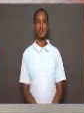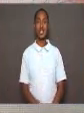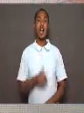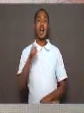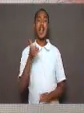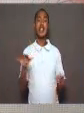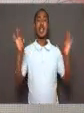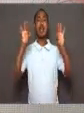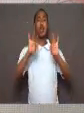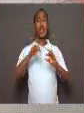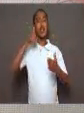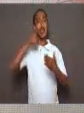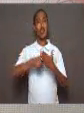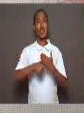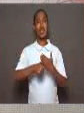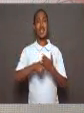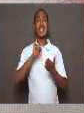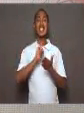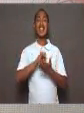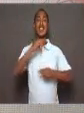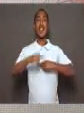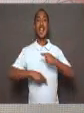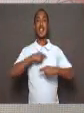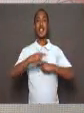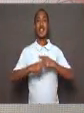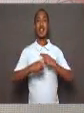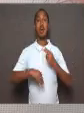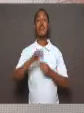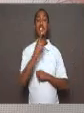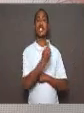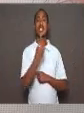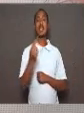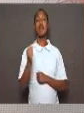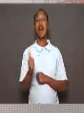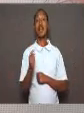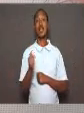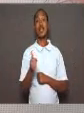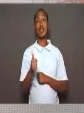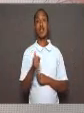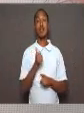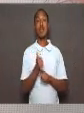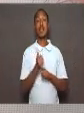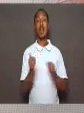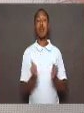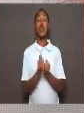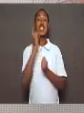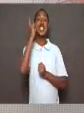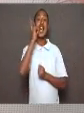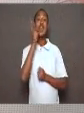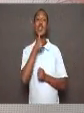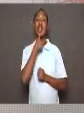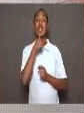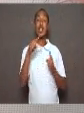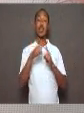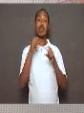Another important note is that the reaction of some active metals with dilute acids